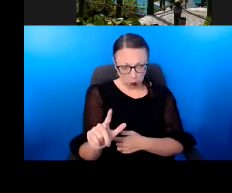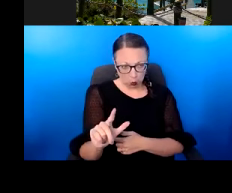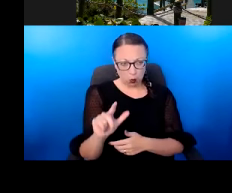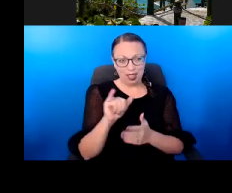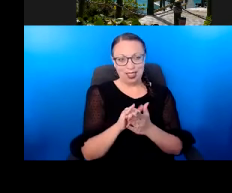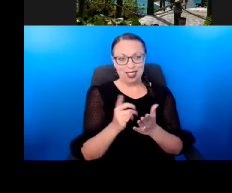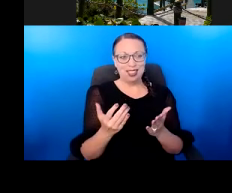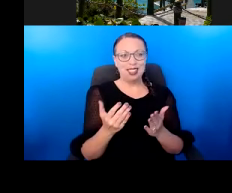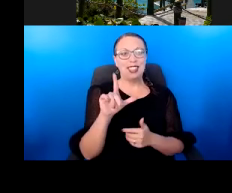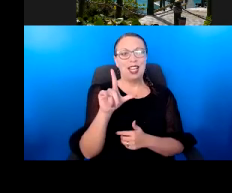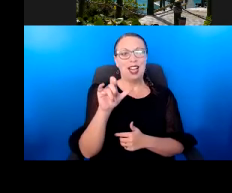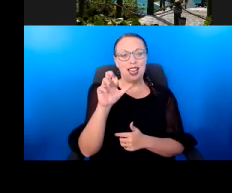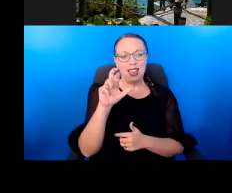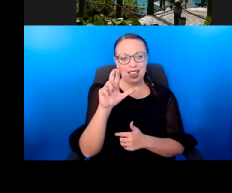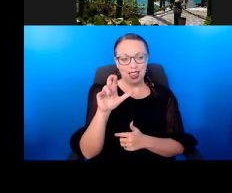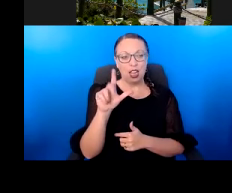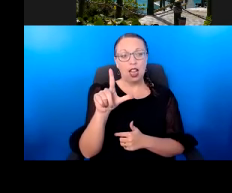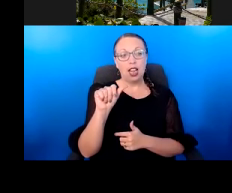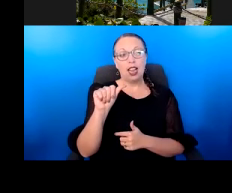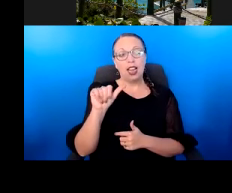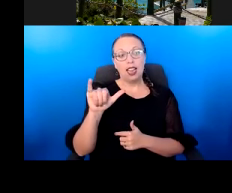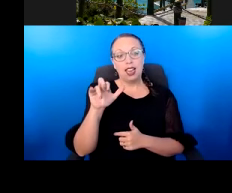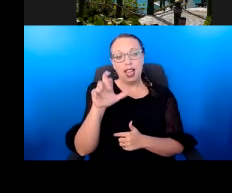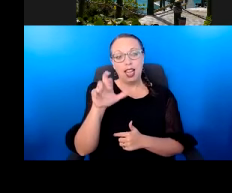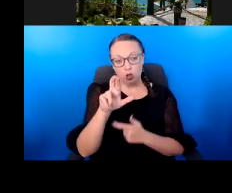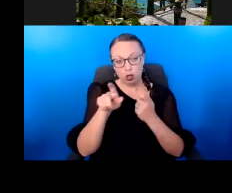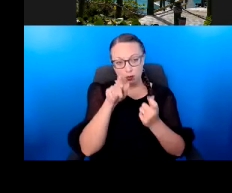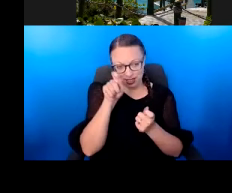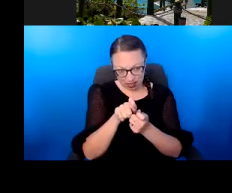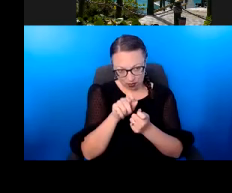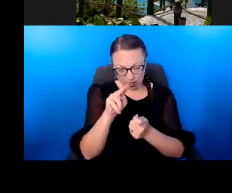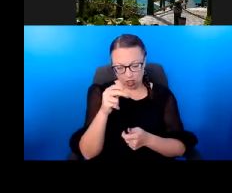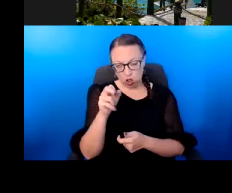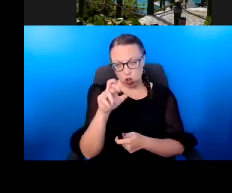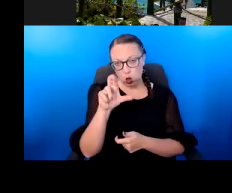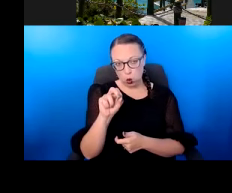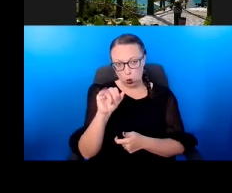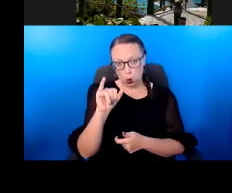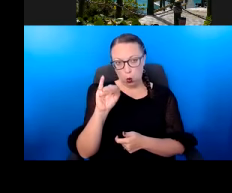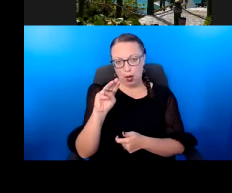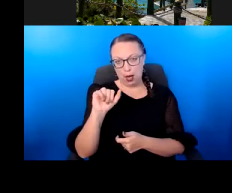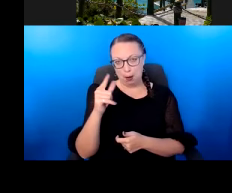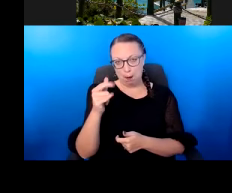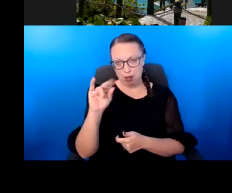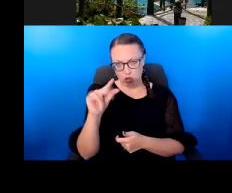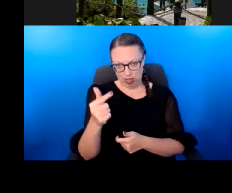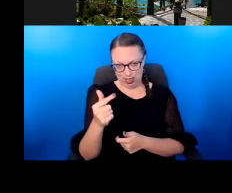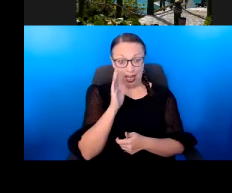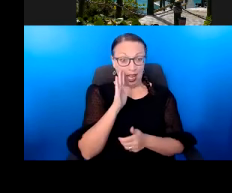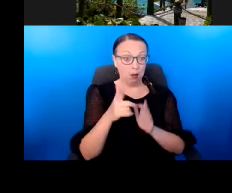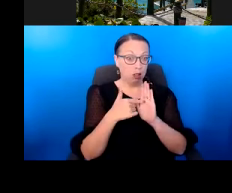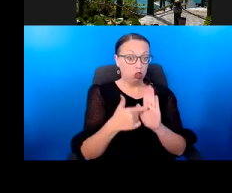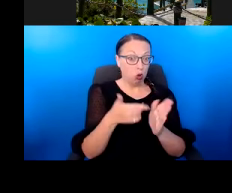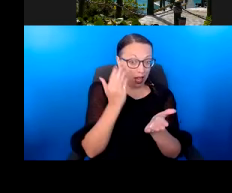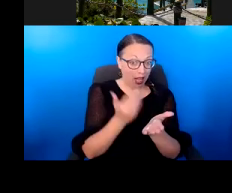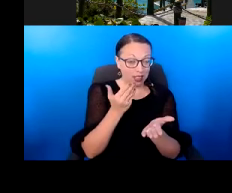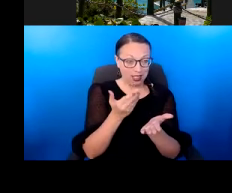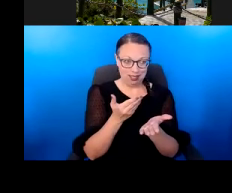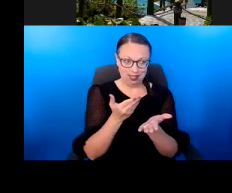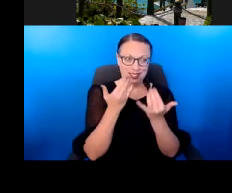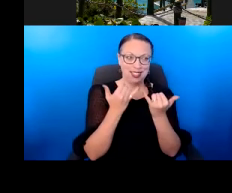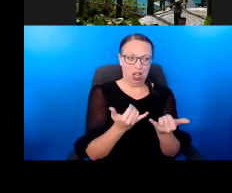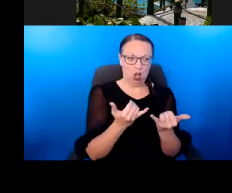layer-specific neuroimaging. And we're going to show you, I'm going to show you evidence of this now by